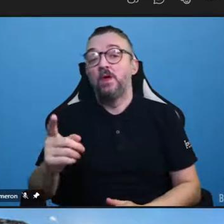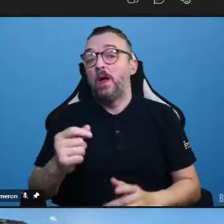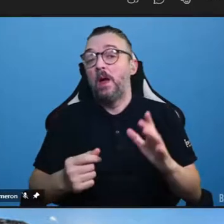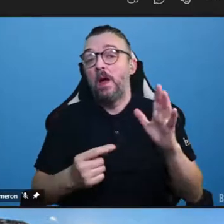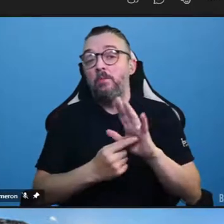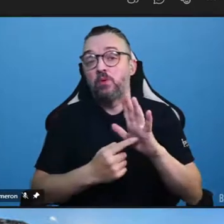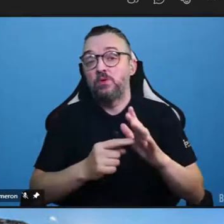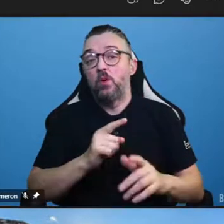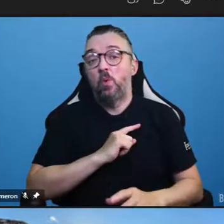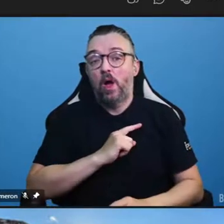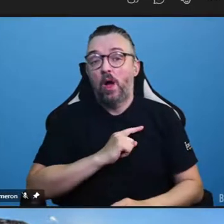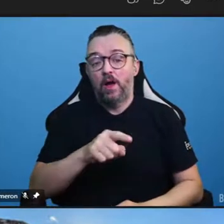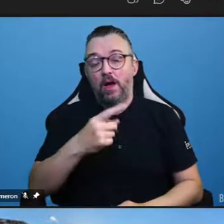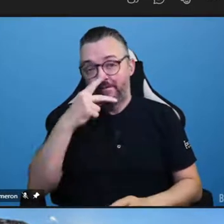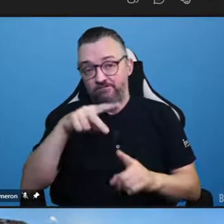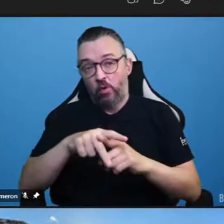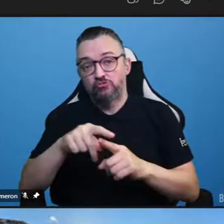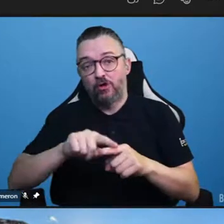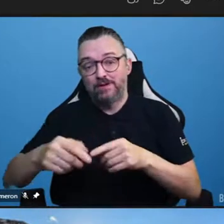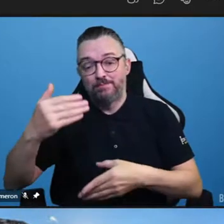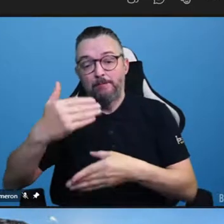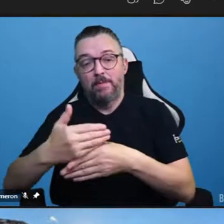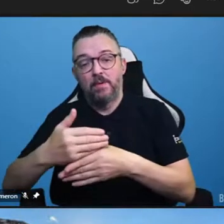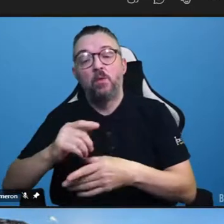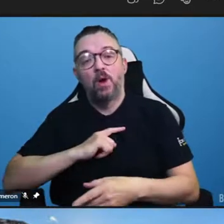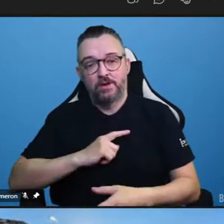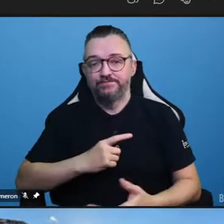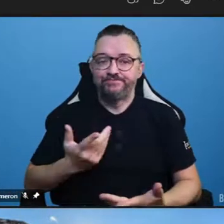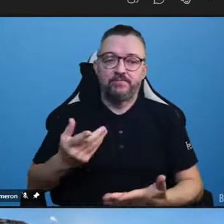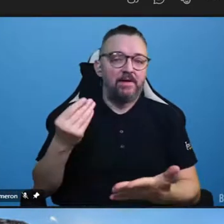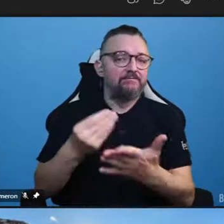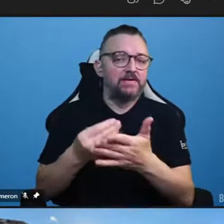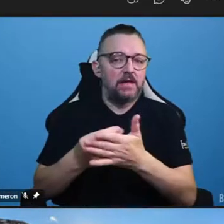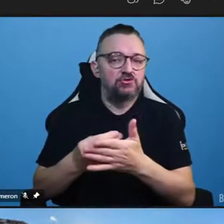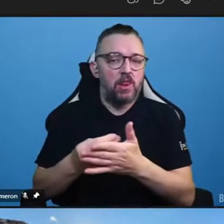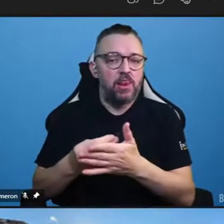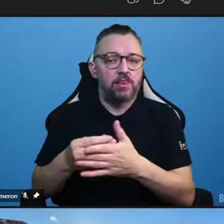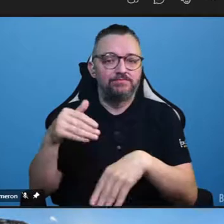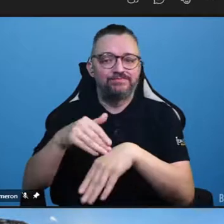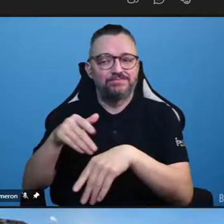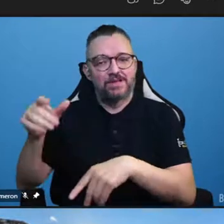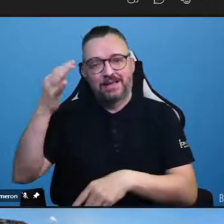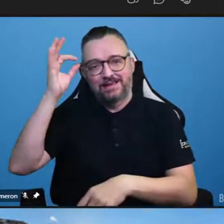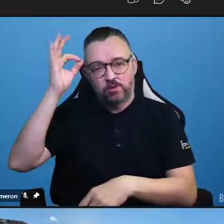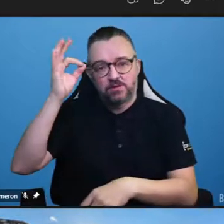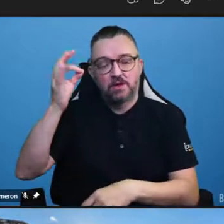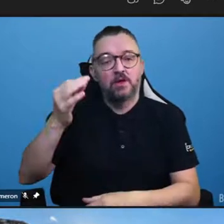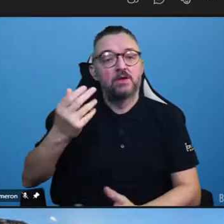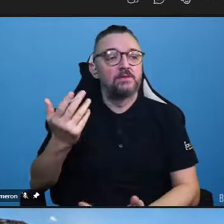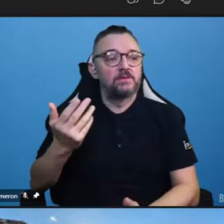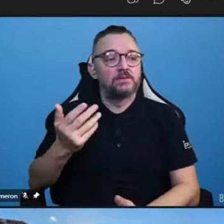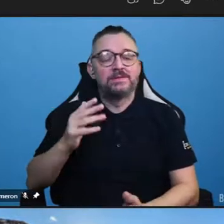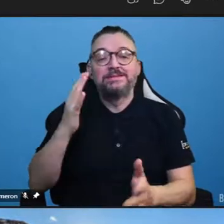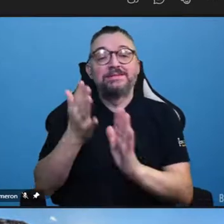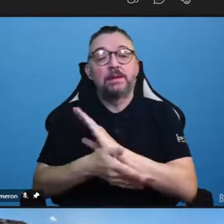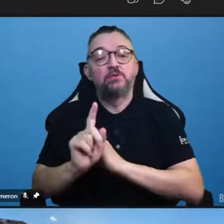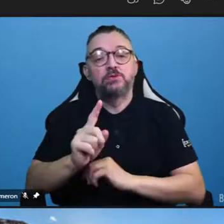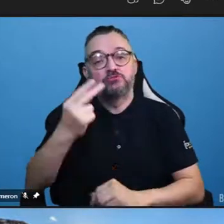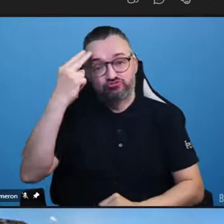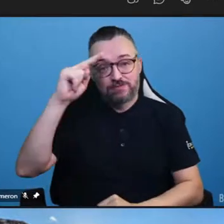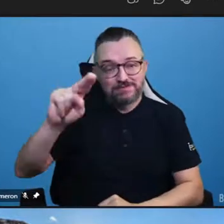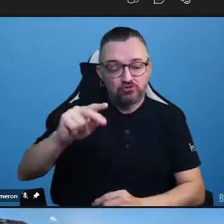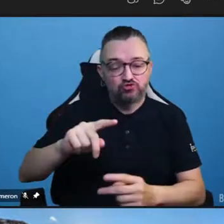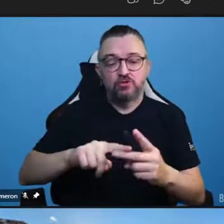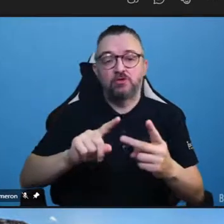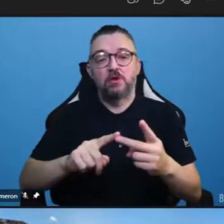to mitigate these fraud risks, because there can be financial implications for the council, there can be reputational damage, and ultimately there can